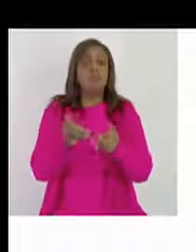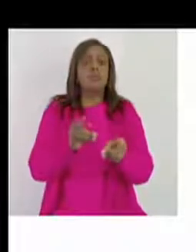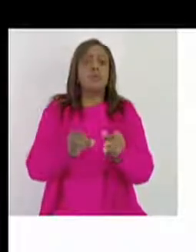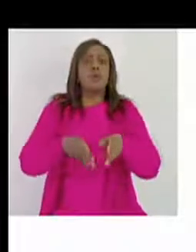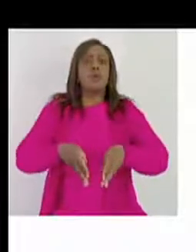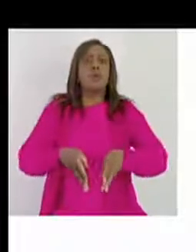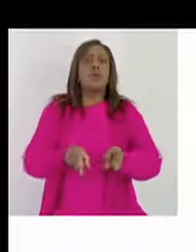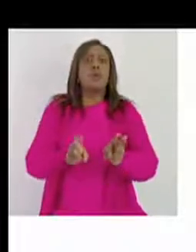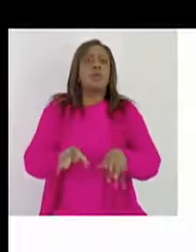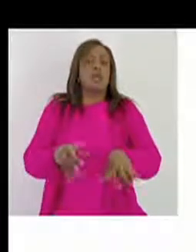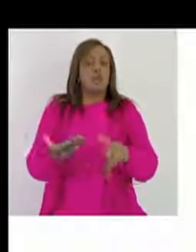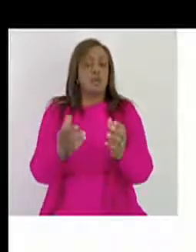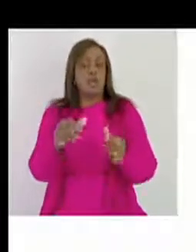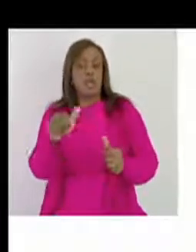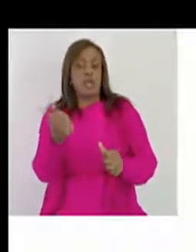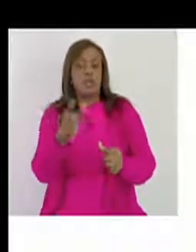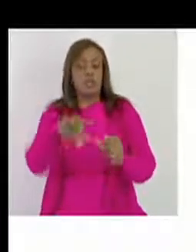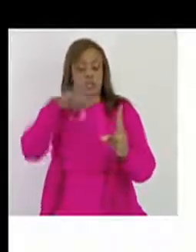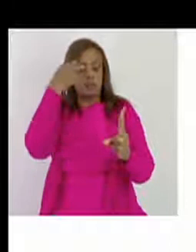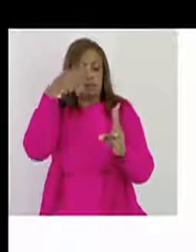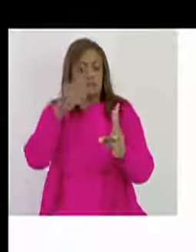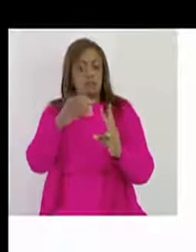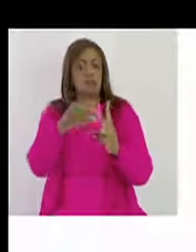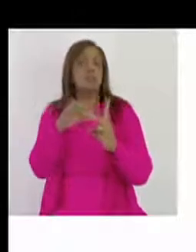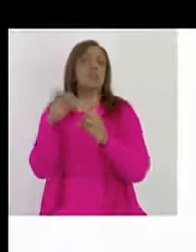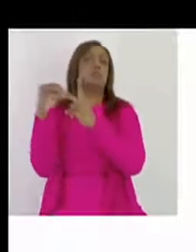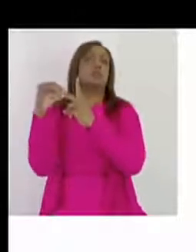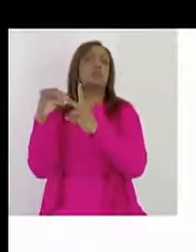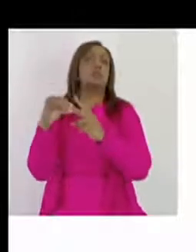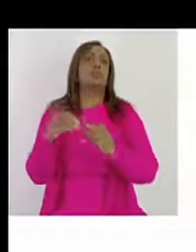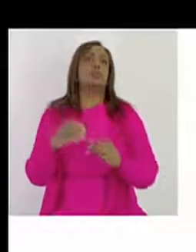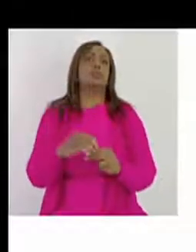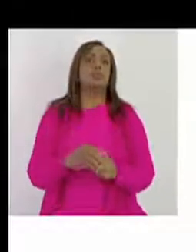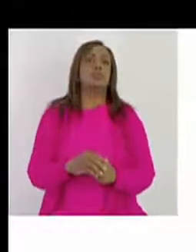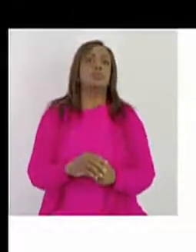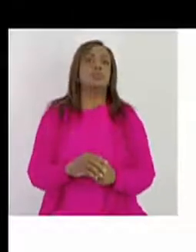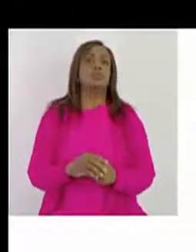are special and thus might require special attention.